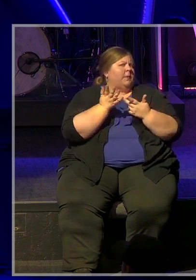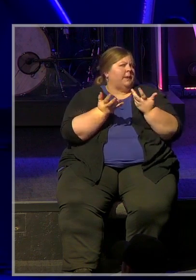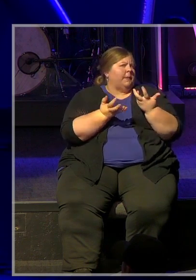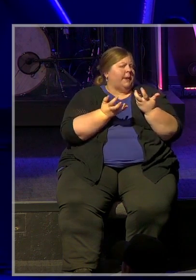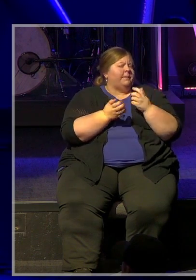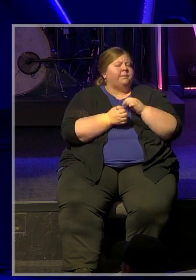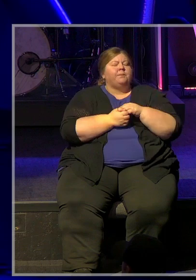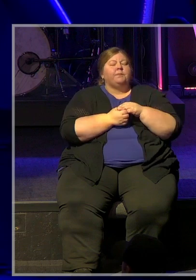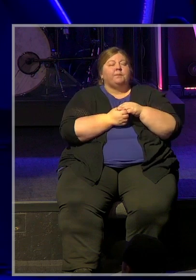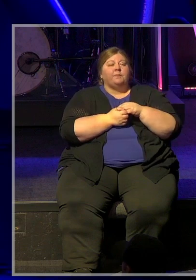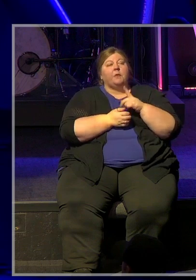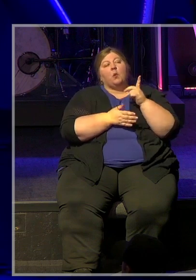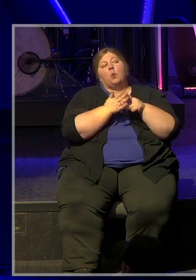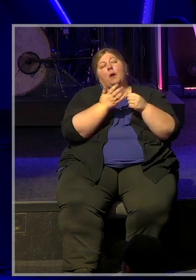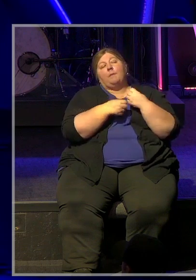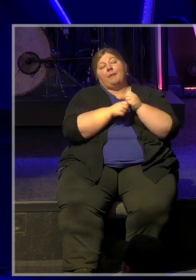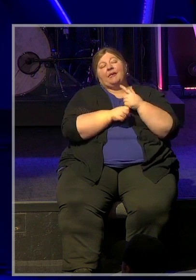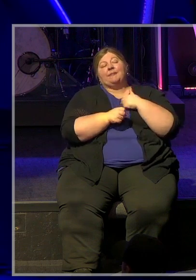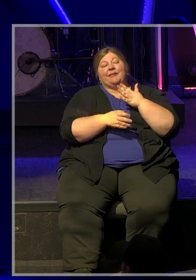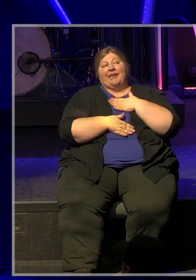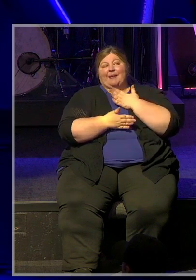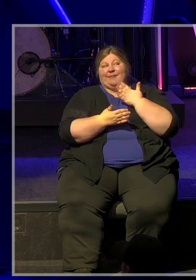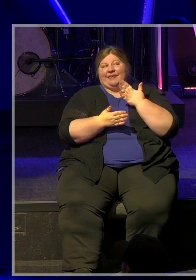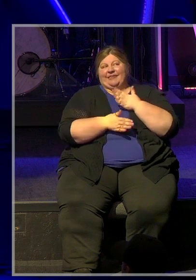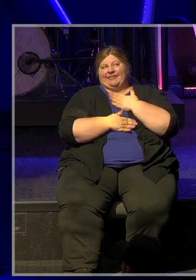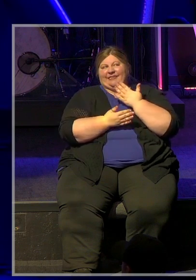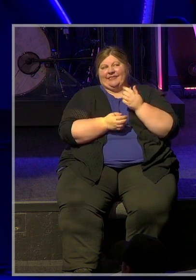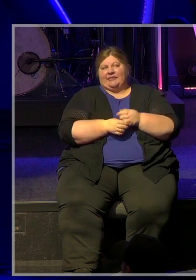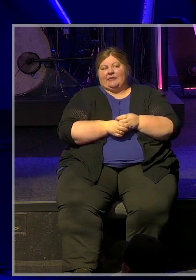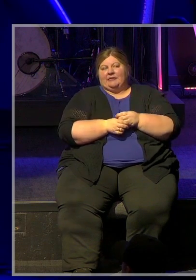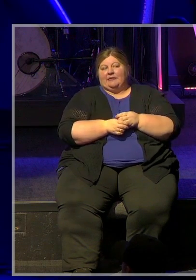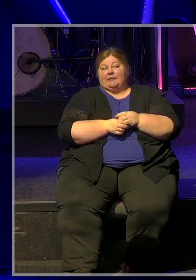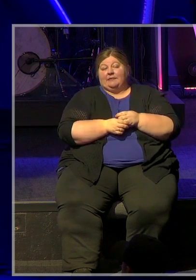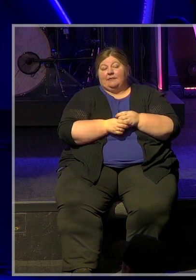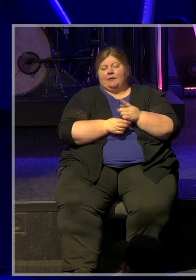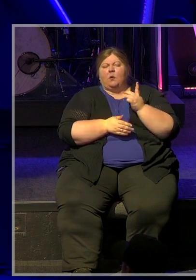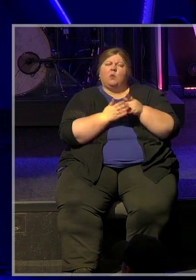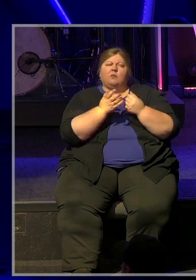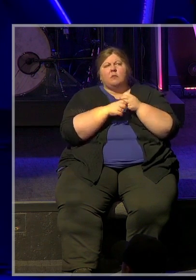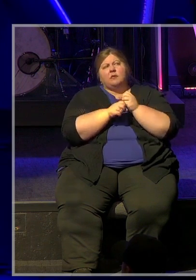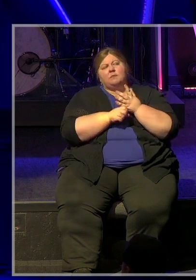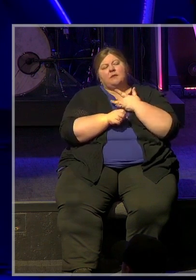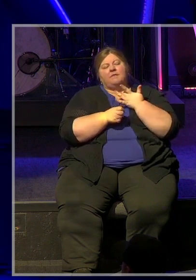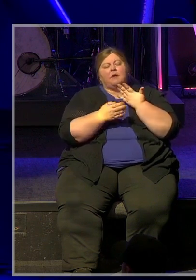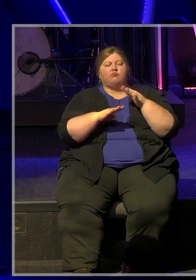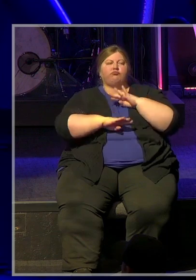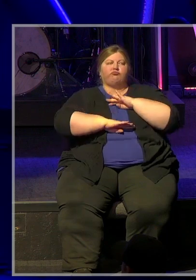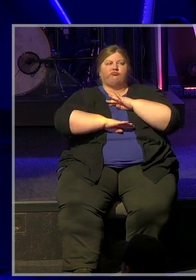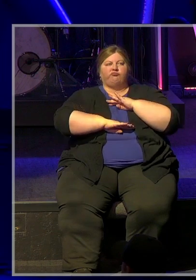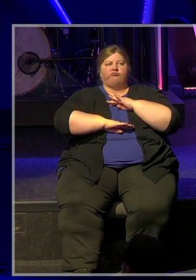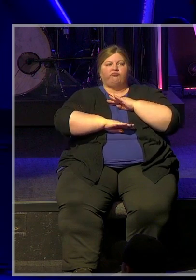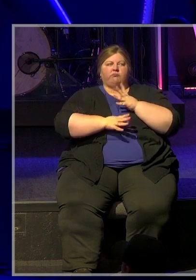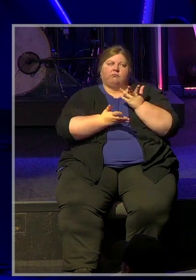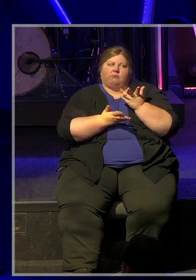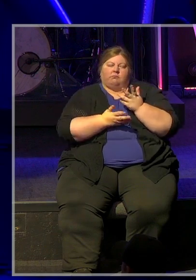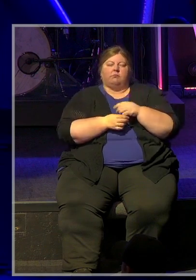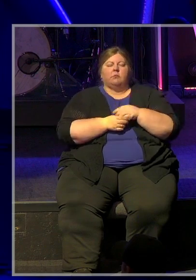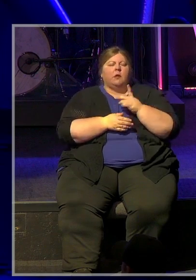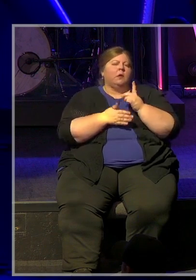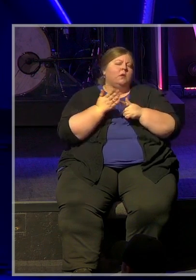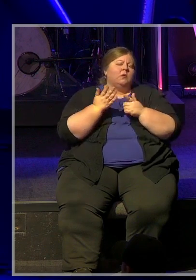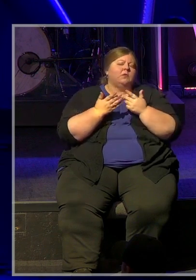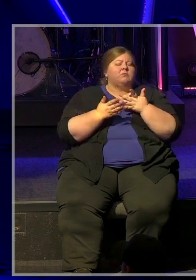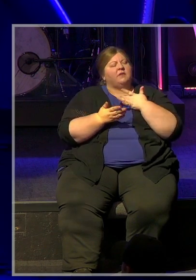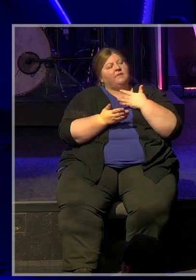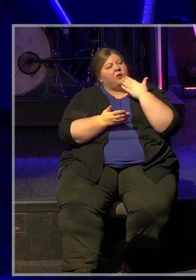need? What about this one? What makes me happy? What makes me feel fulfilled? What makes me feel